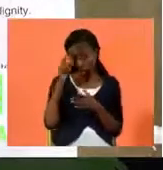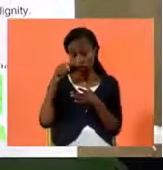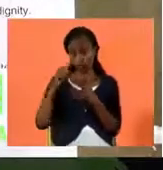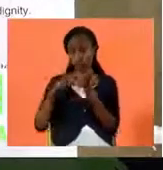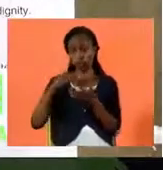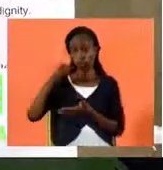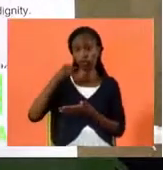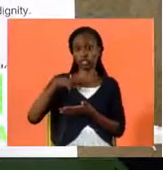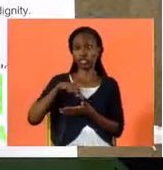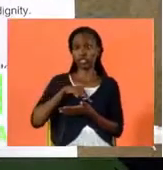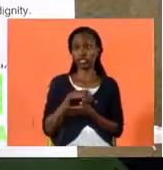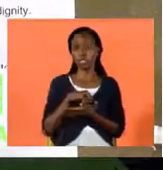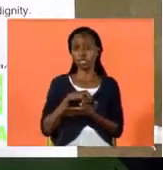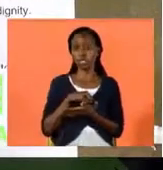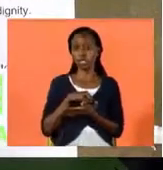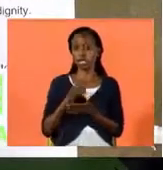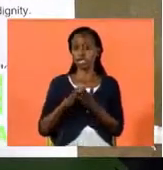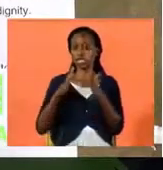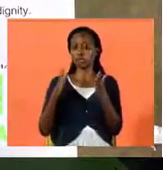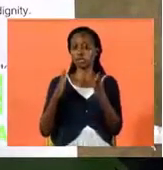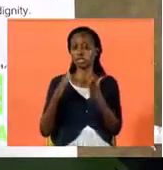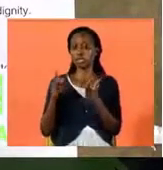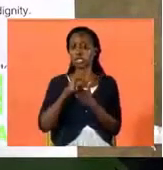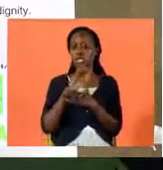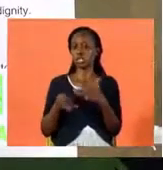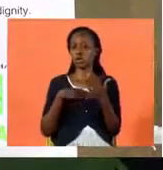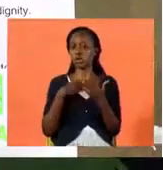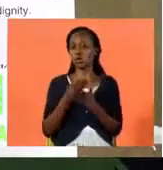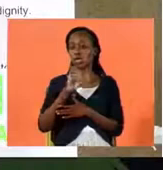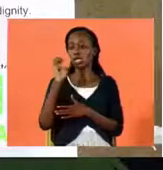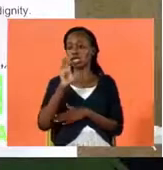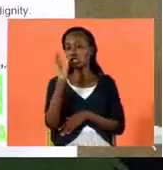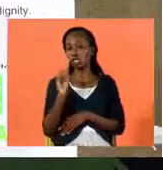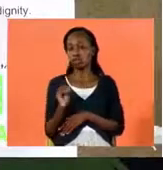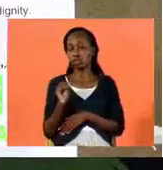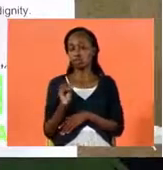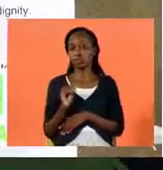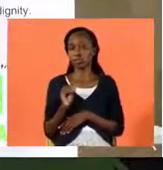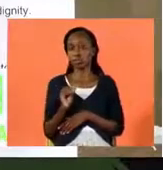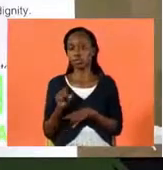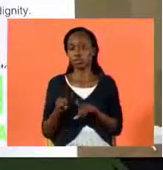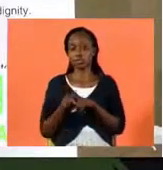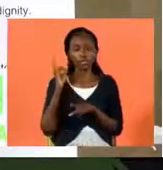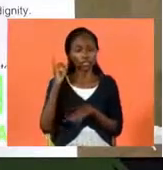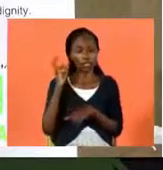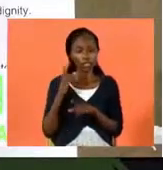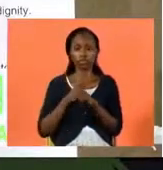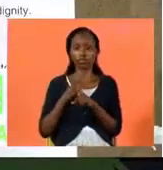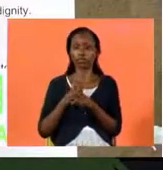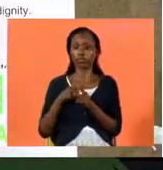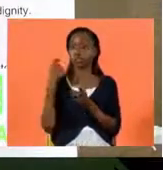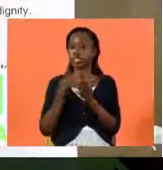budget estimates. In fact, it's a big day across East Africa, right? As you've heard from the Tax Justice